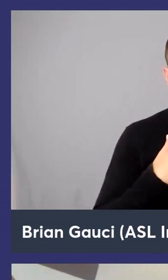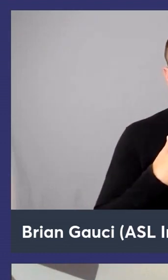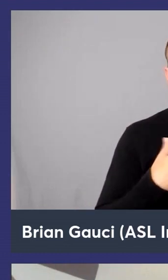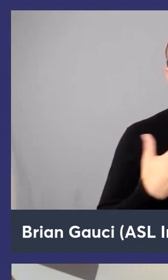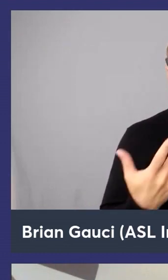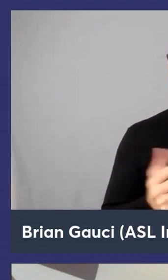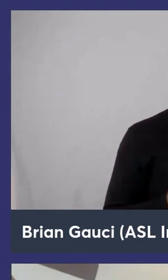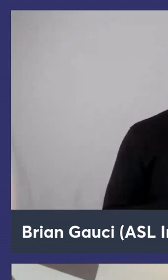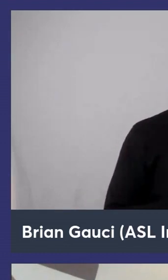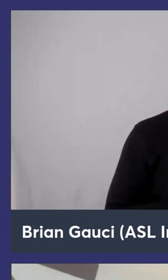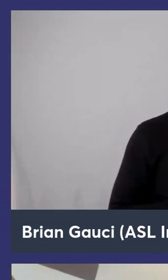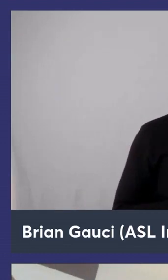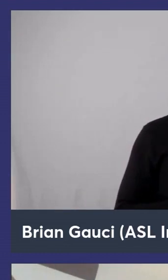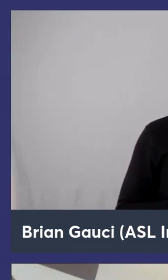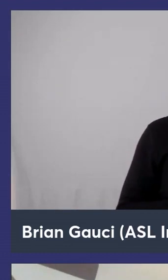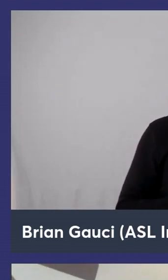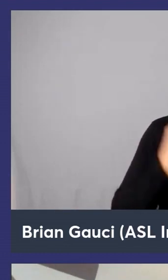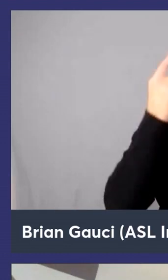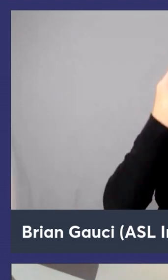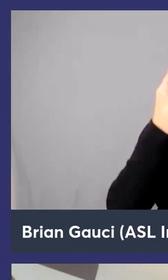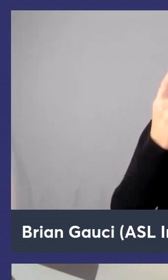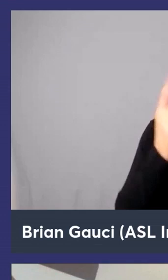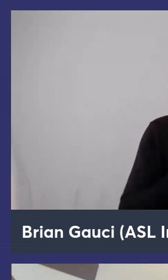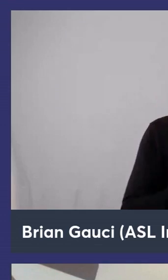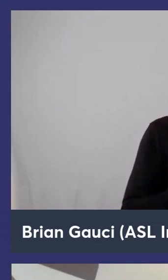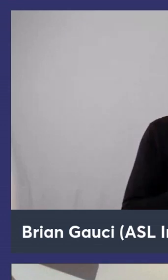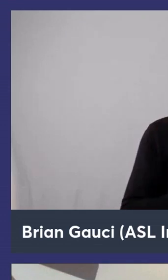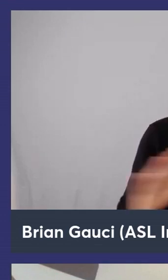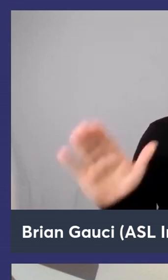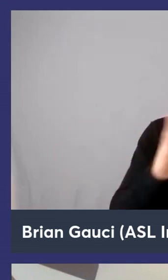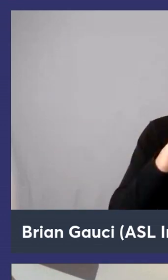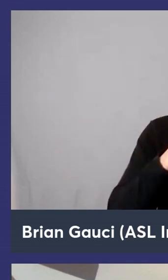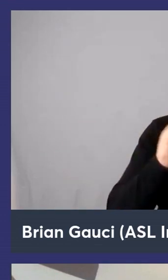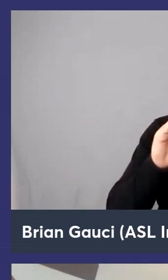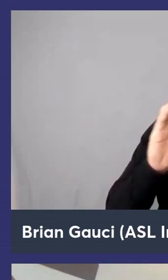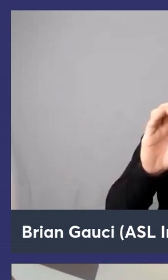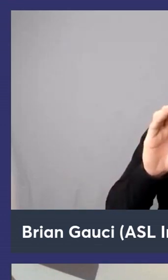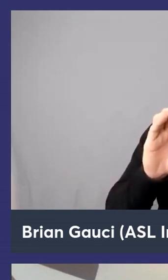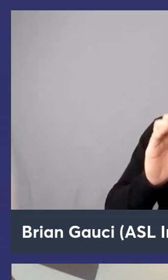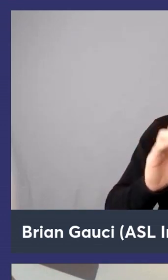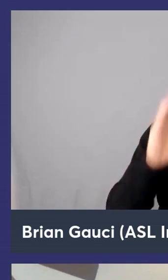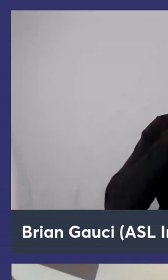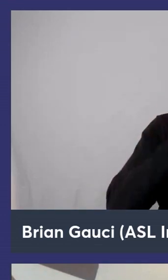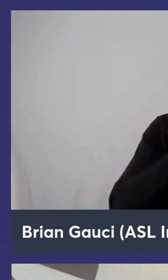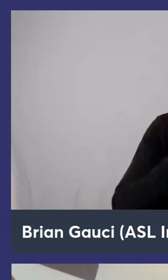as when you're searching through your documents or you're searching a catalog,